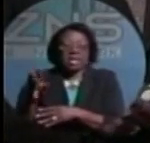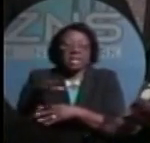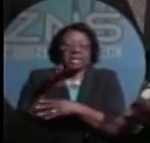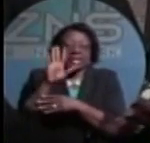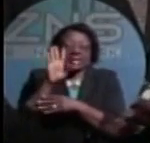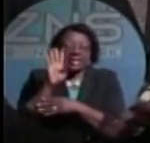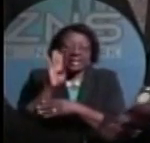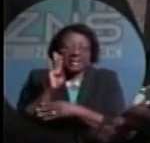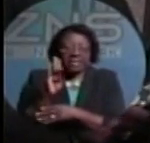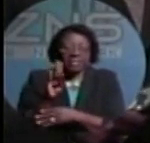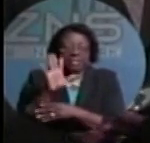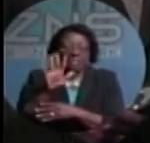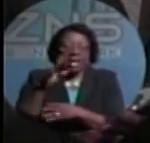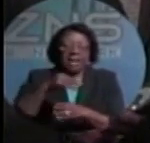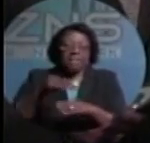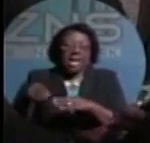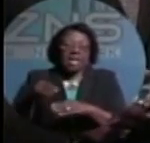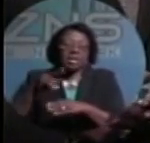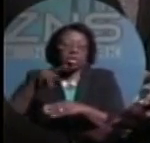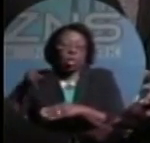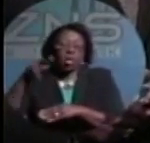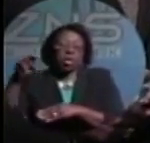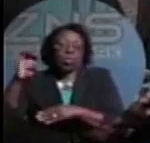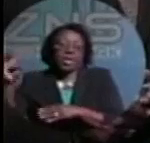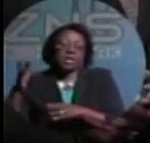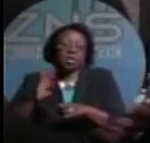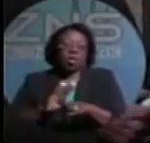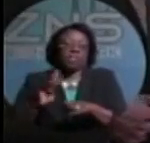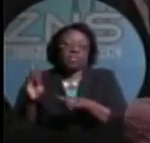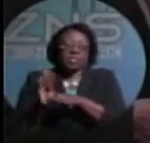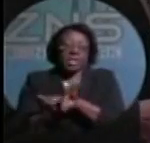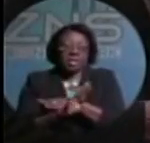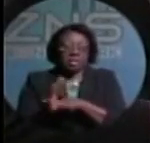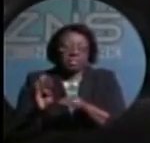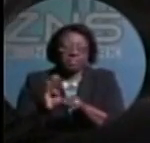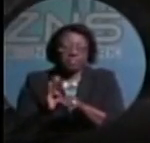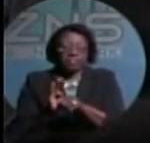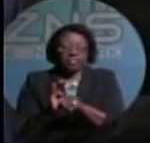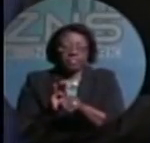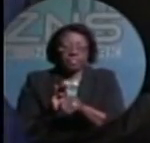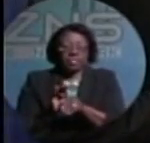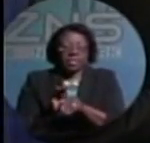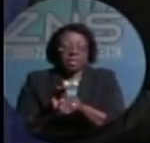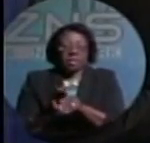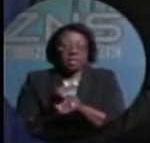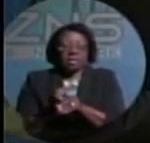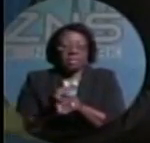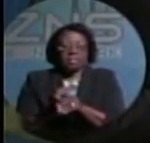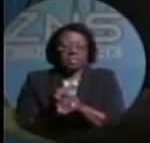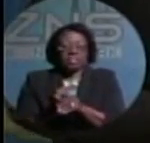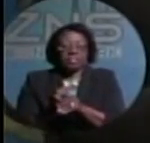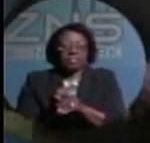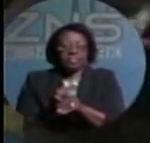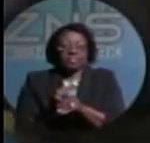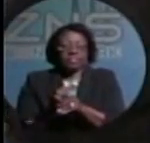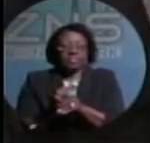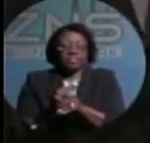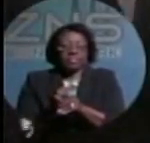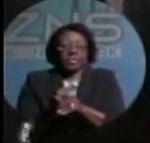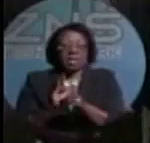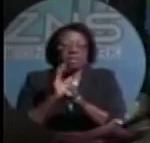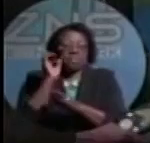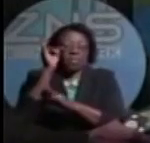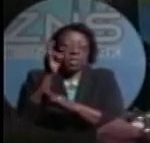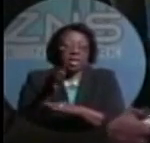northeast of Kingston, Jamaica. It's moving north at 14 miles per hour. Maximum sustained winds are still holding at 80 miles per hour. The